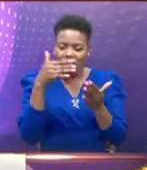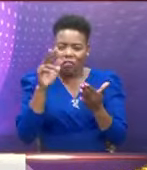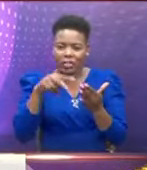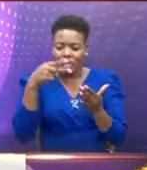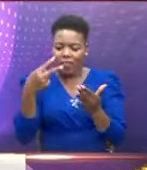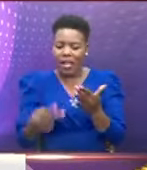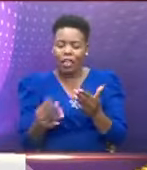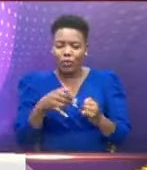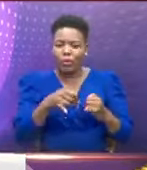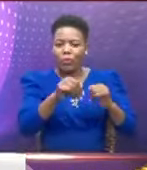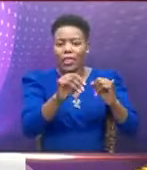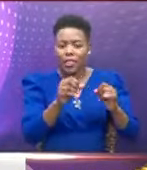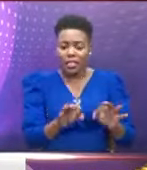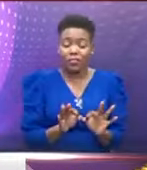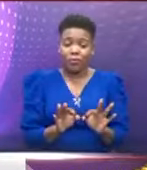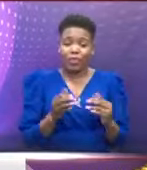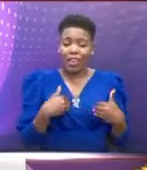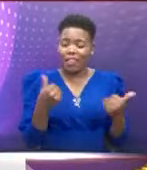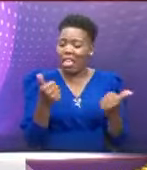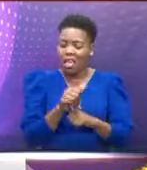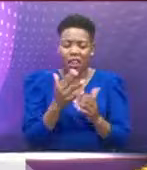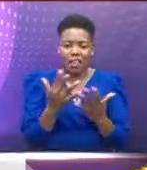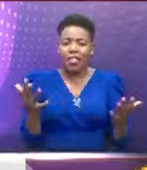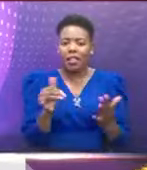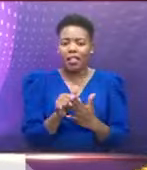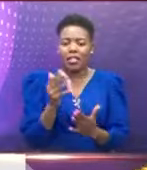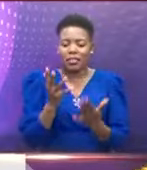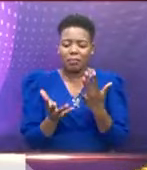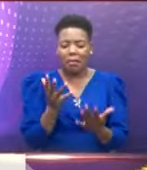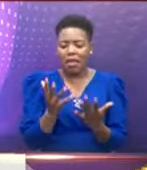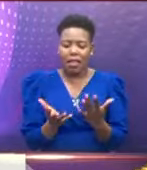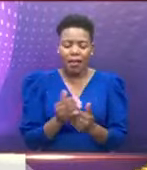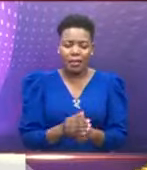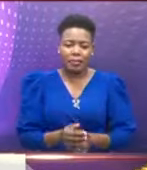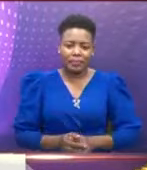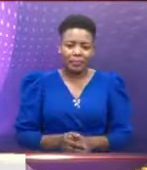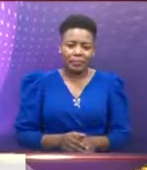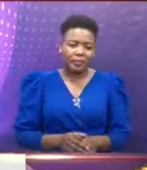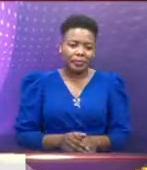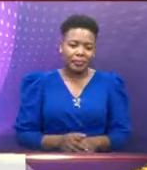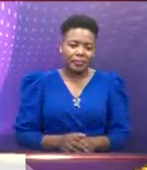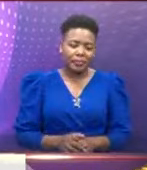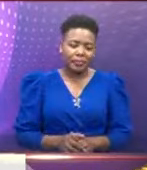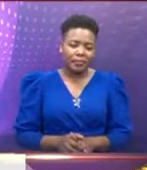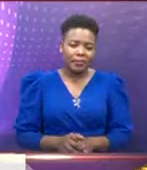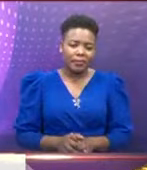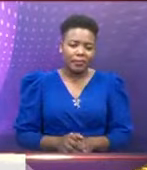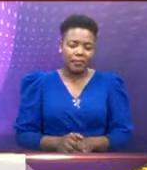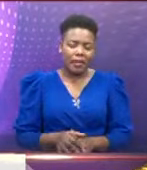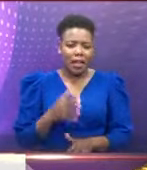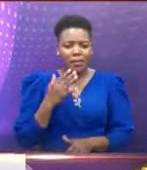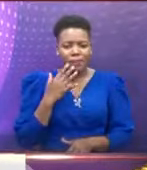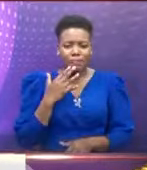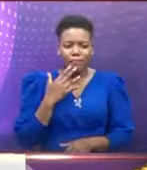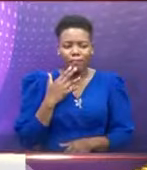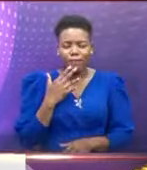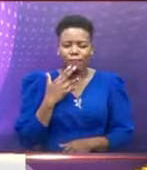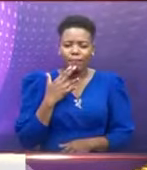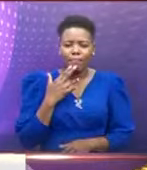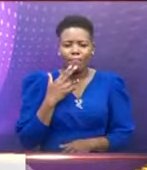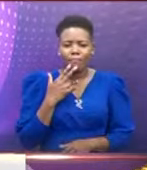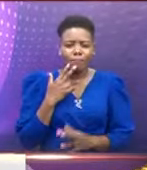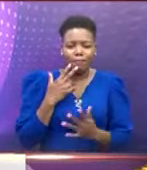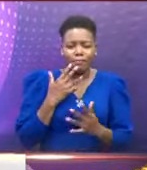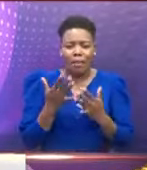implemented. If there was anything that may have perhaps not been